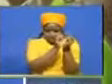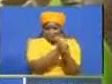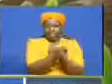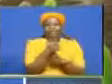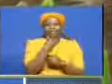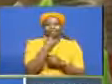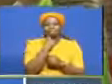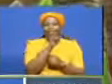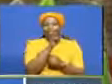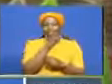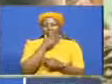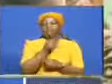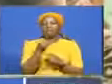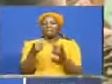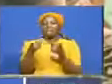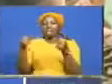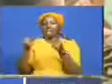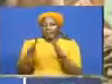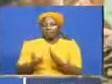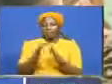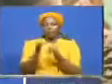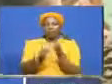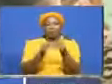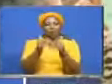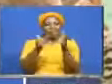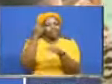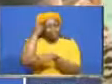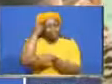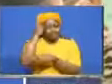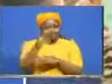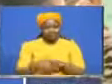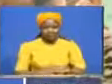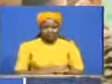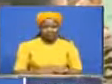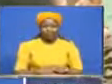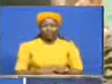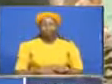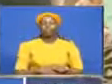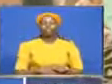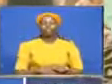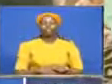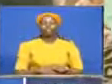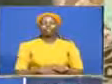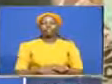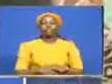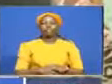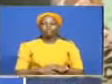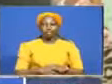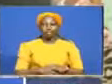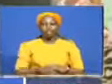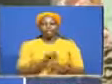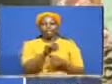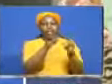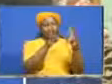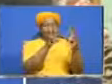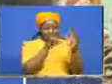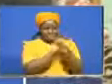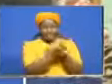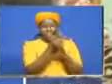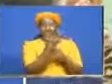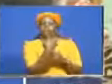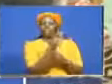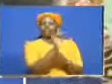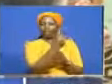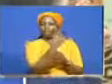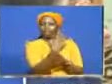enemies of progressive thinking. The opposite gender rule at the county level is a matter that was in the first BBI report, second